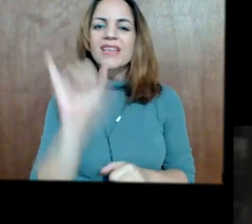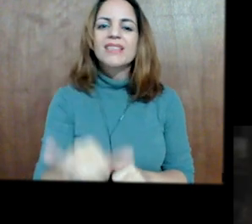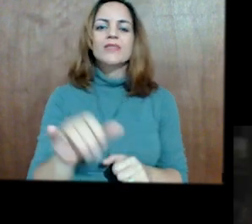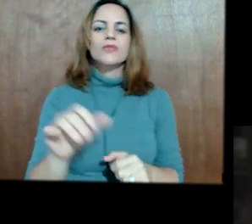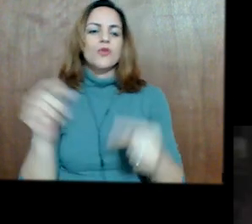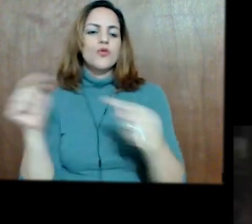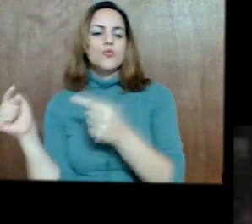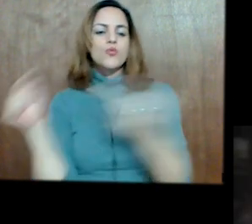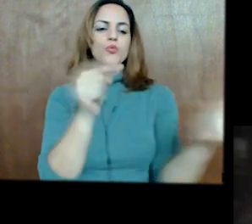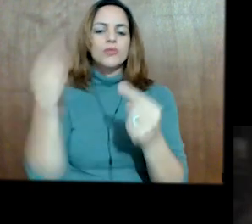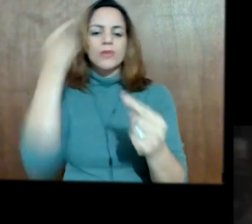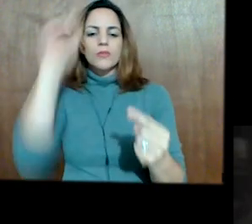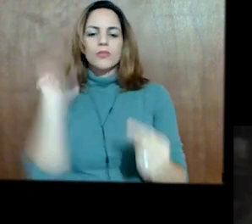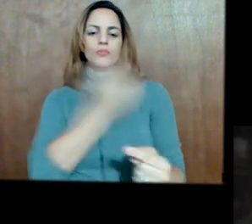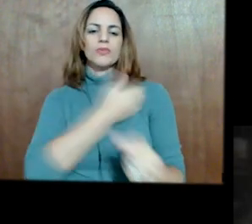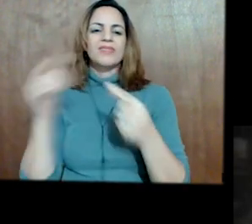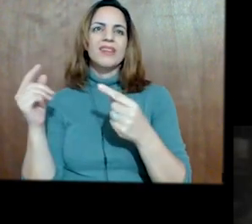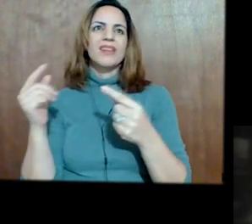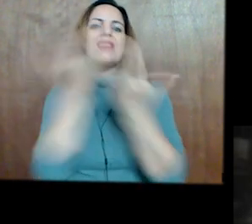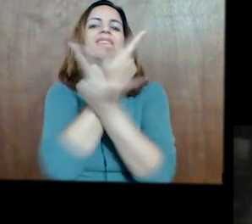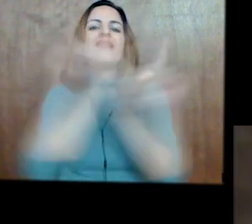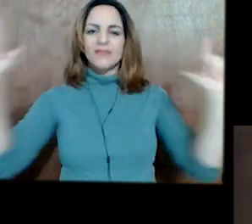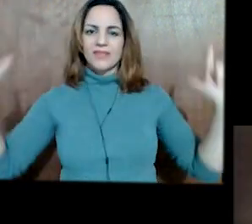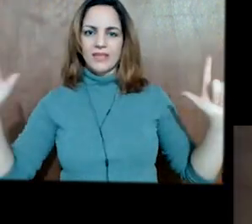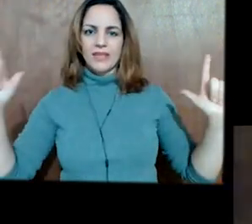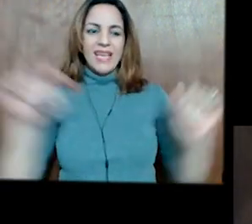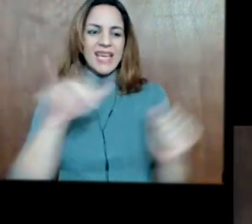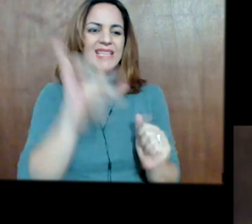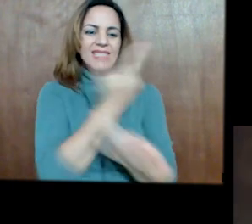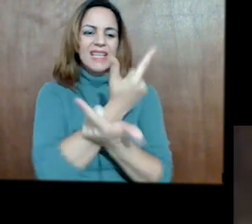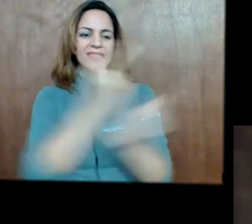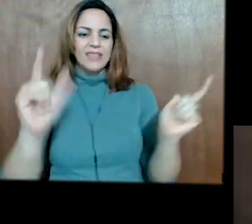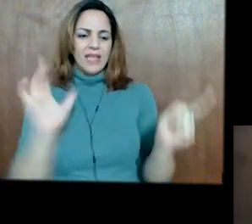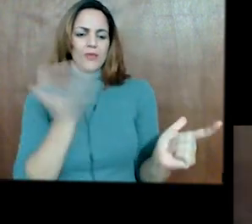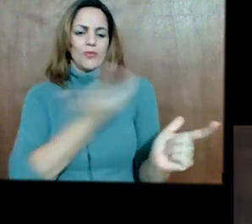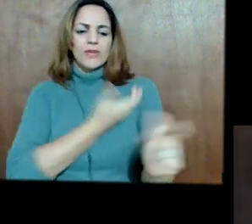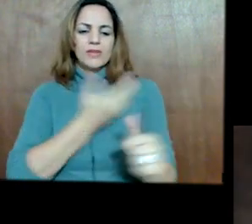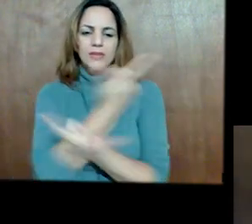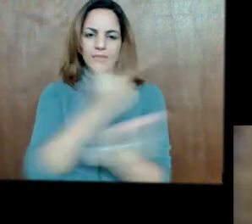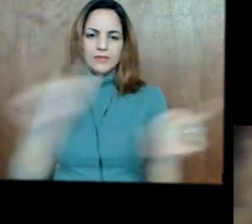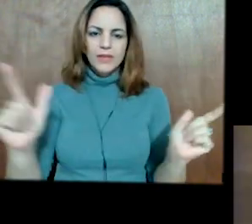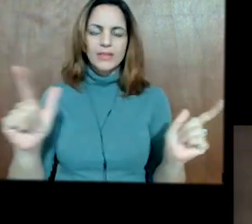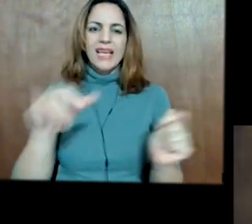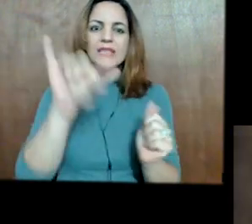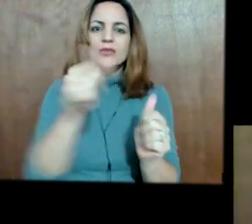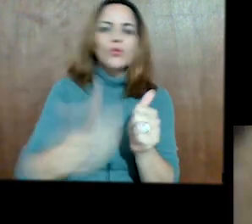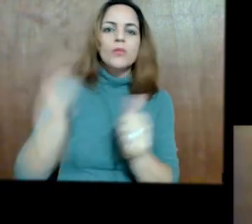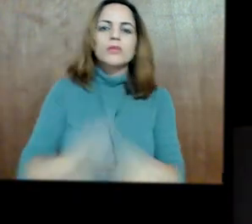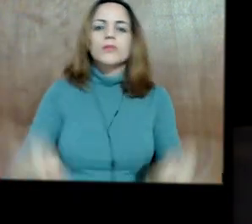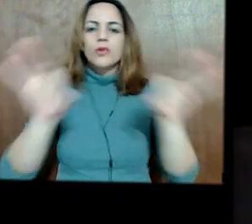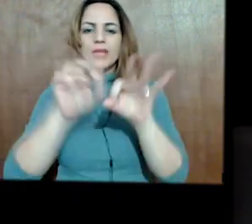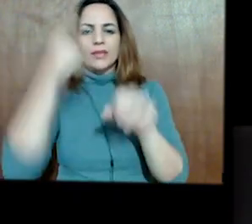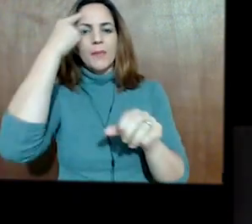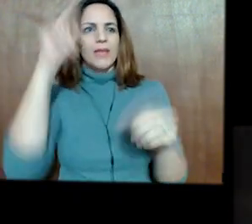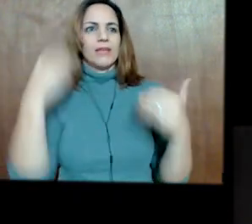The freedom of Puerto Rico is the first condition for all of our freedoms. Black people, Asians,